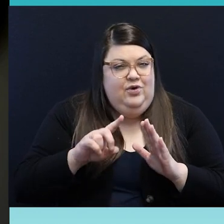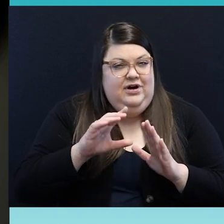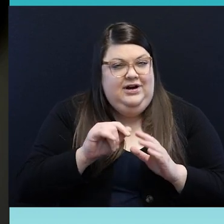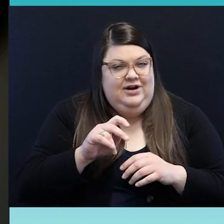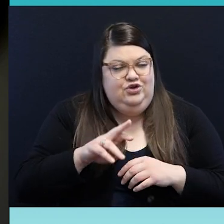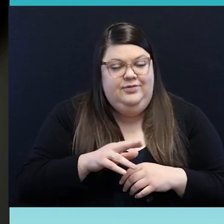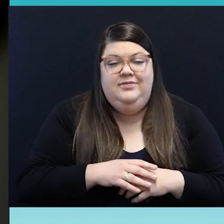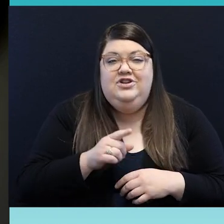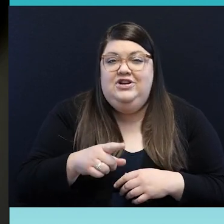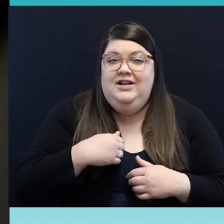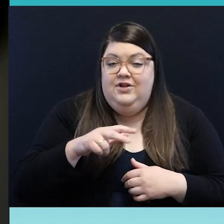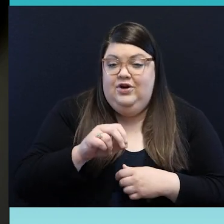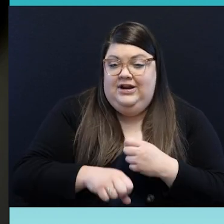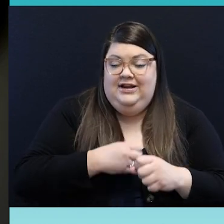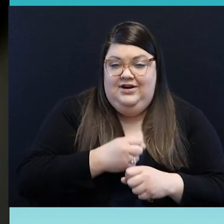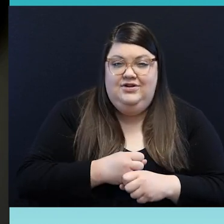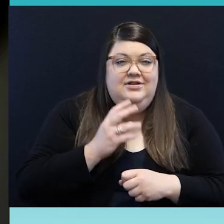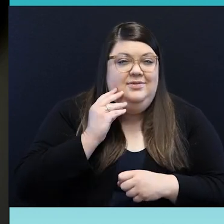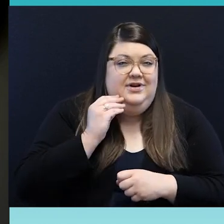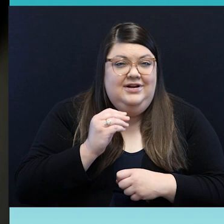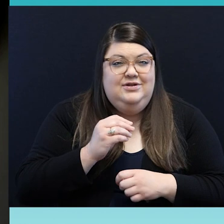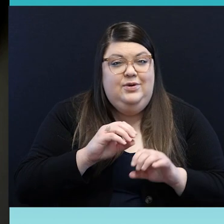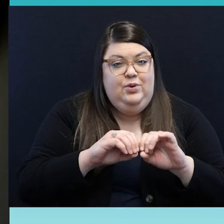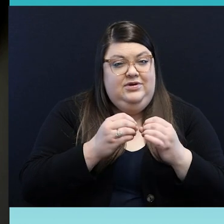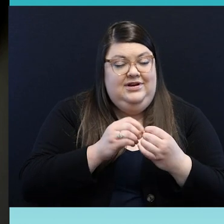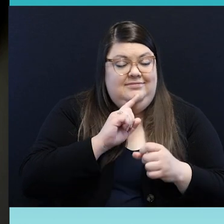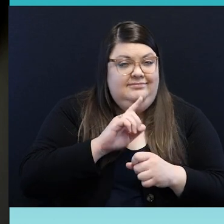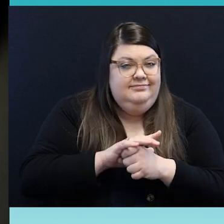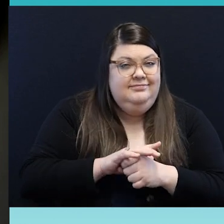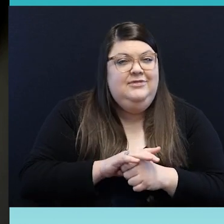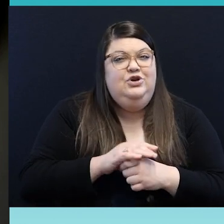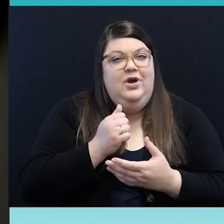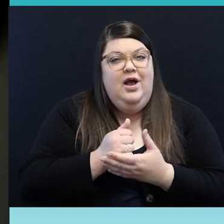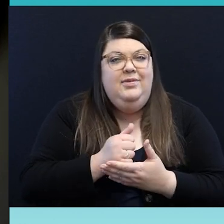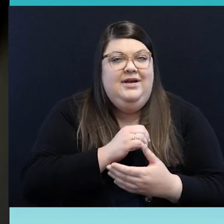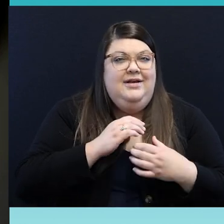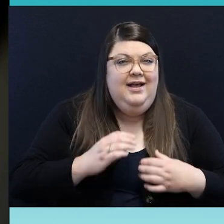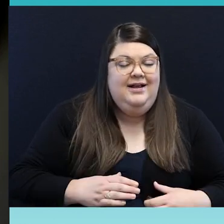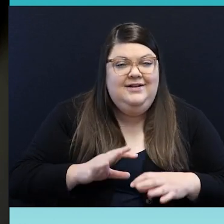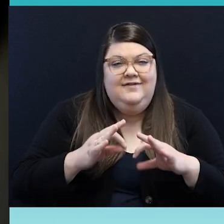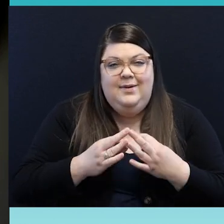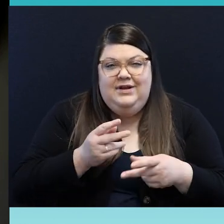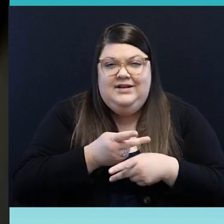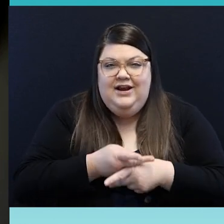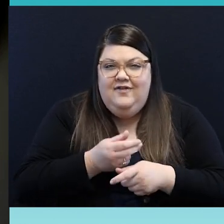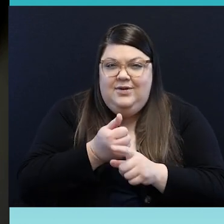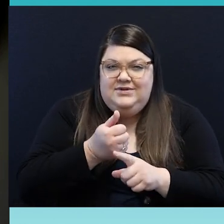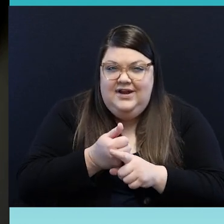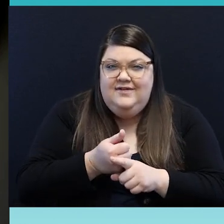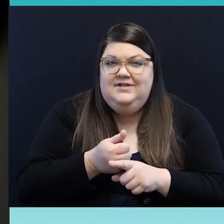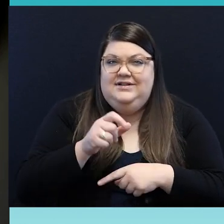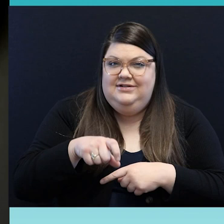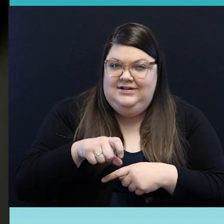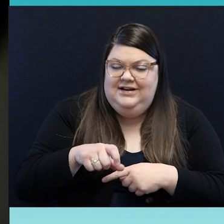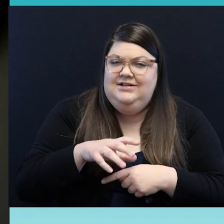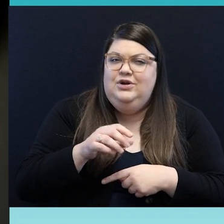years experience working with organizations who are dedicated to helping clients and families care for themselves and others whose needs are changing due to